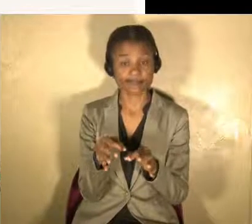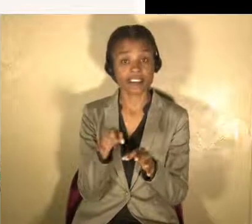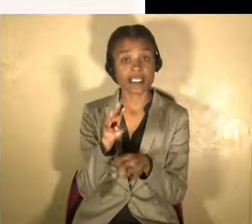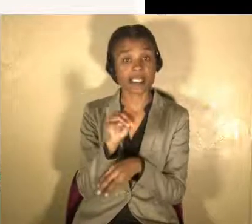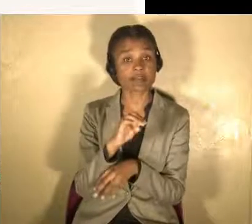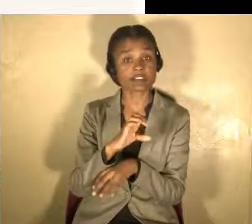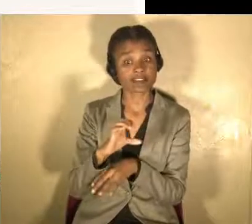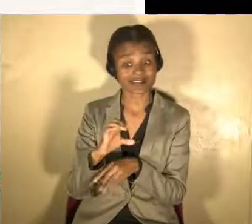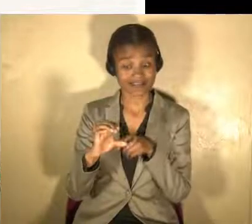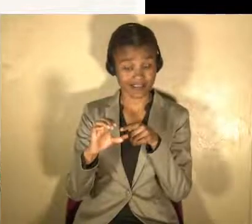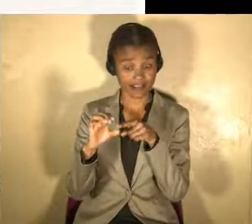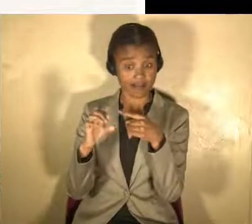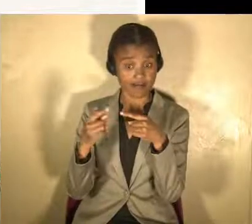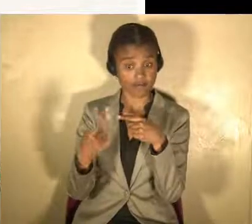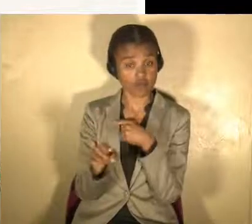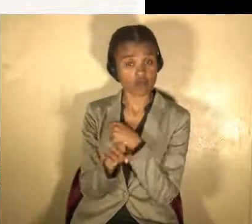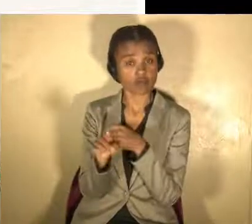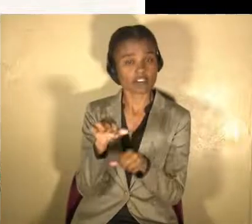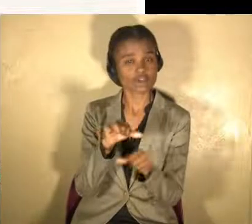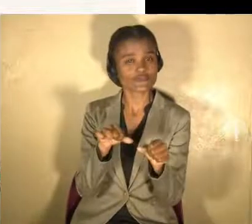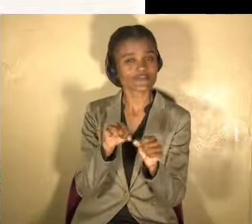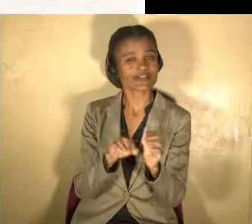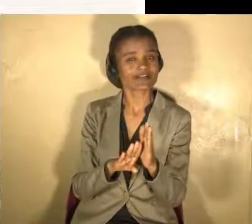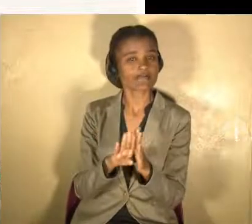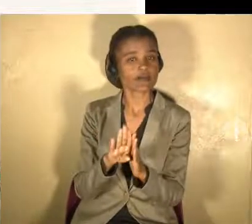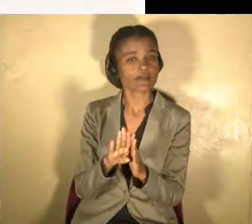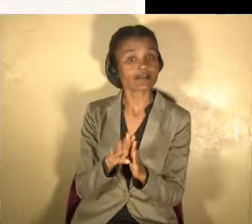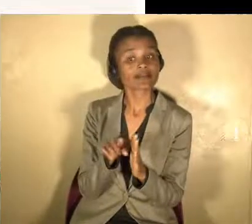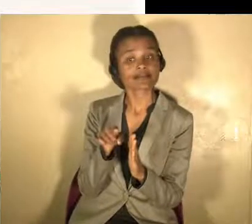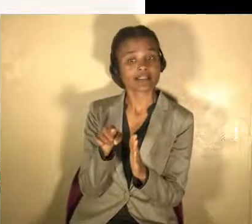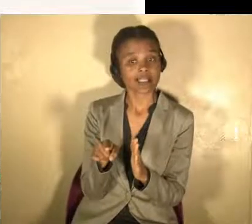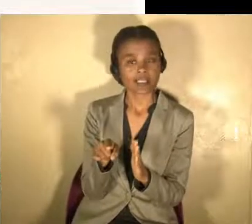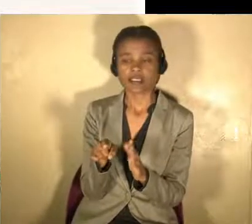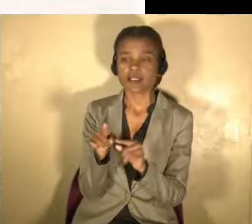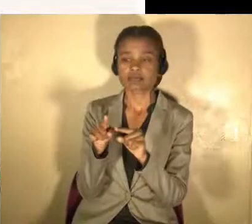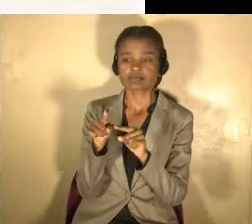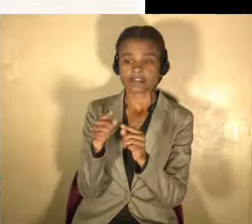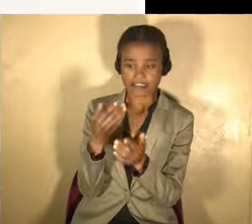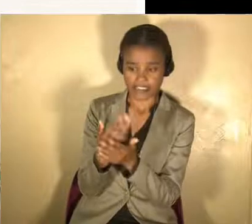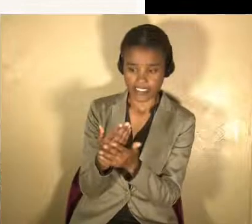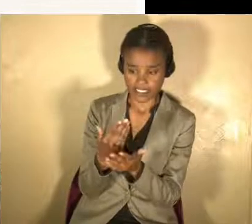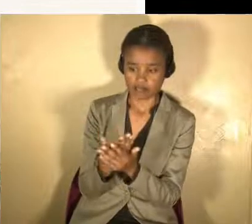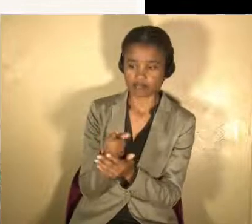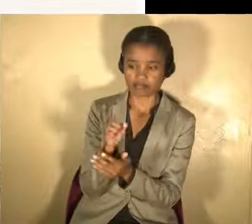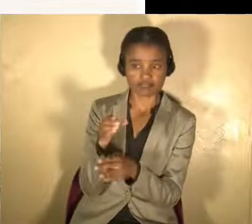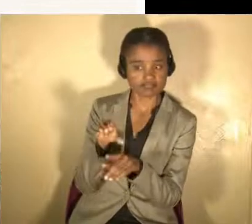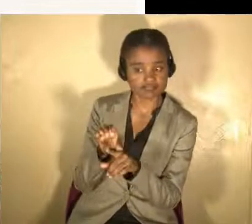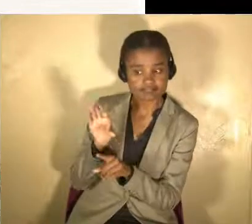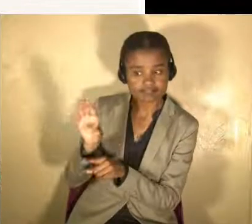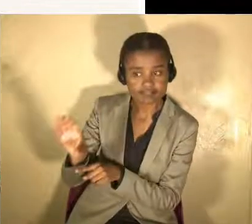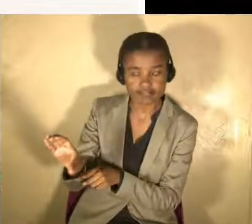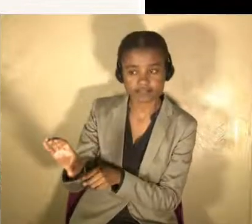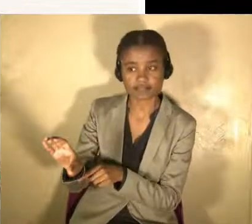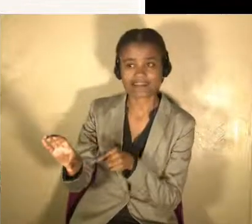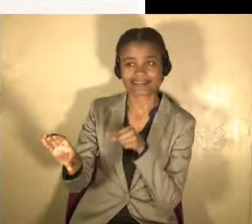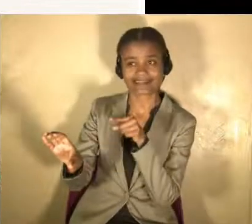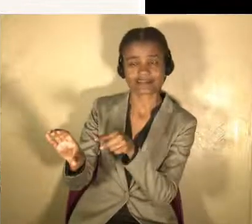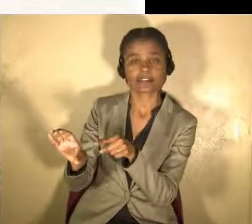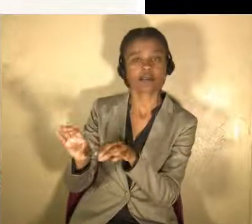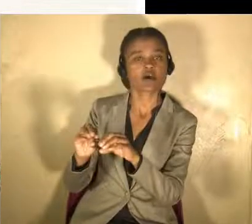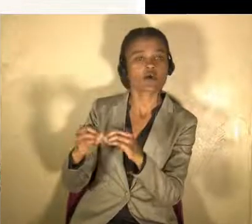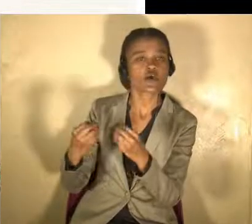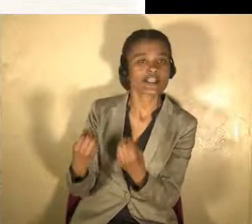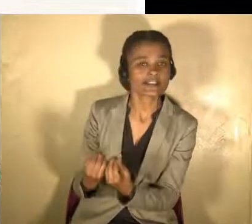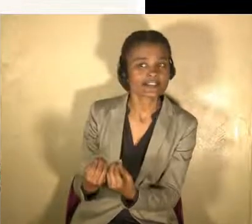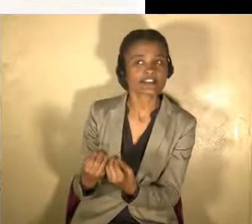to delegate such an organization with powers and duties that may be in terms of